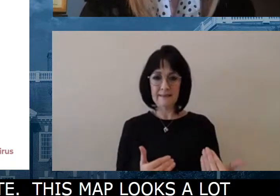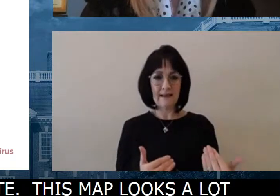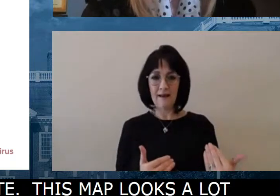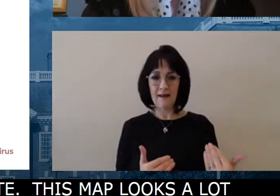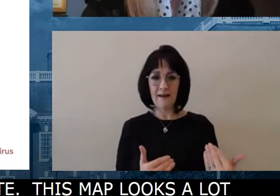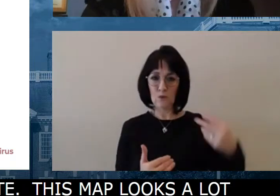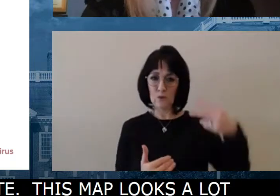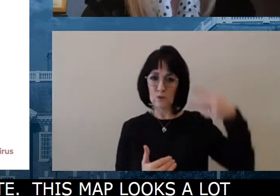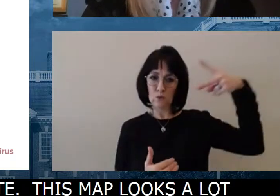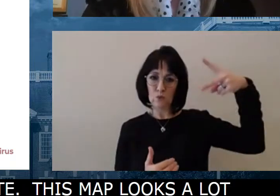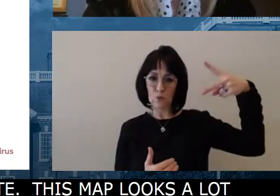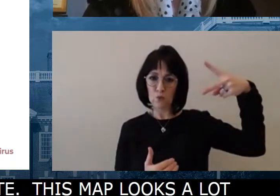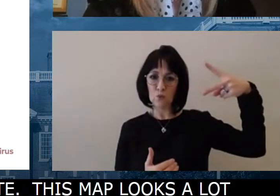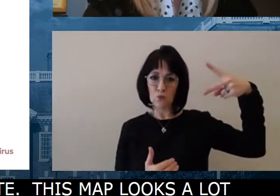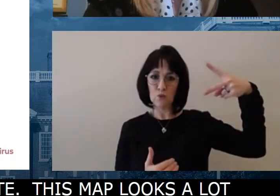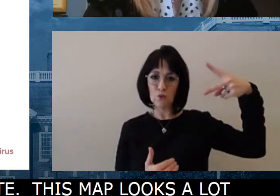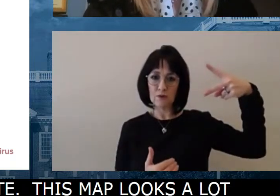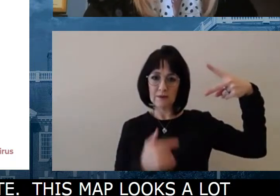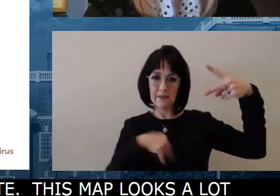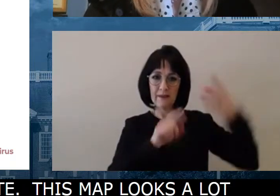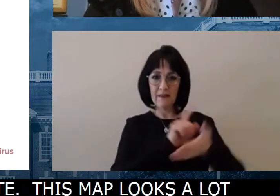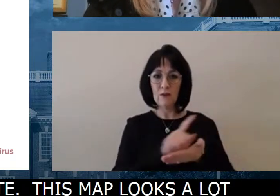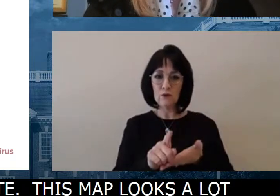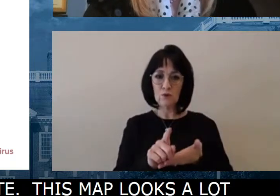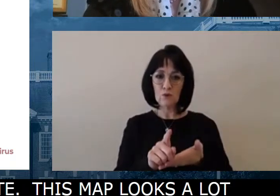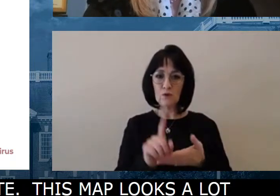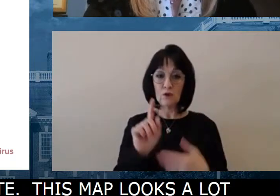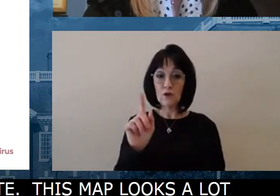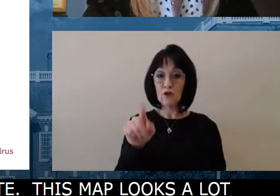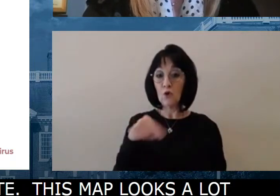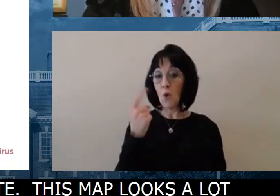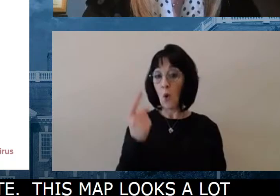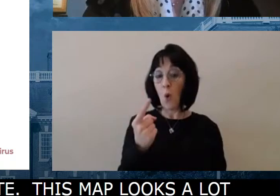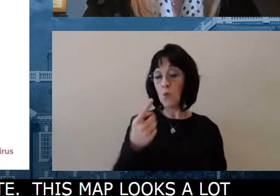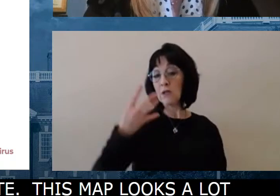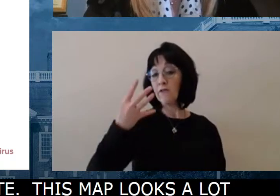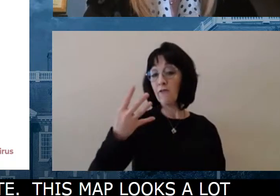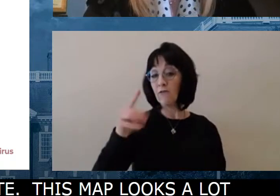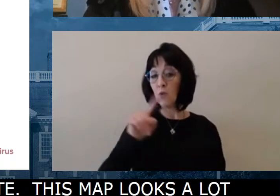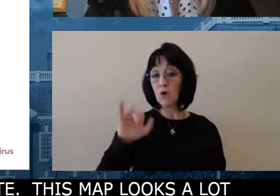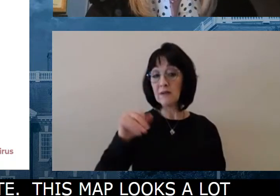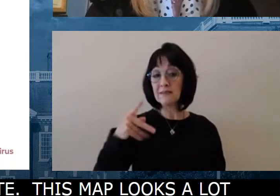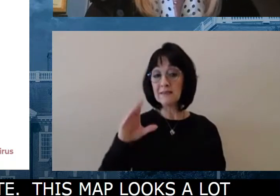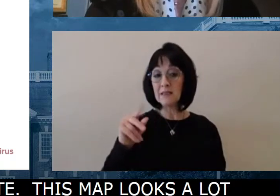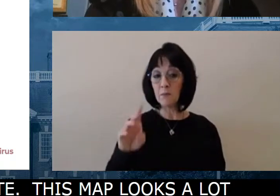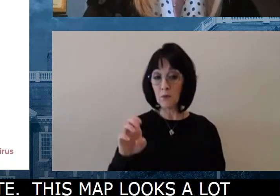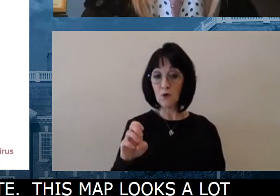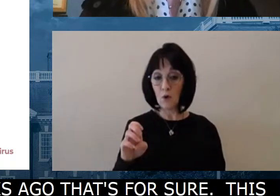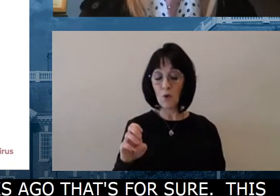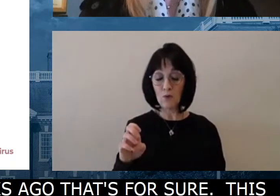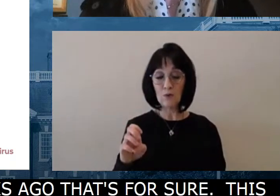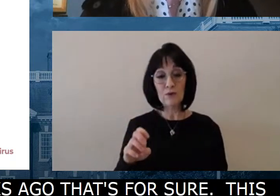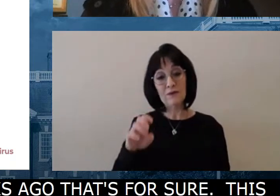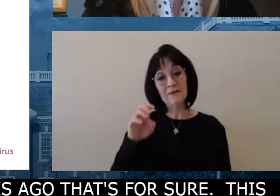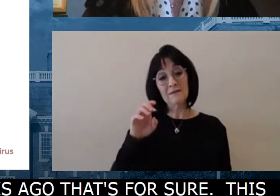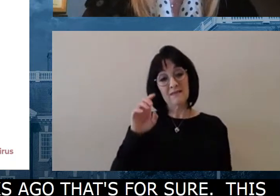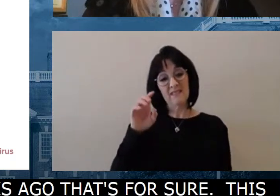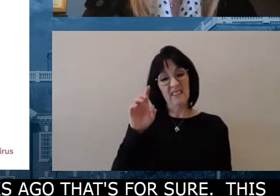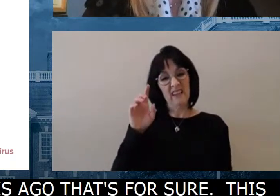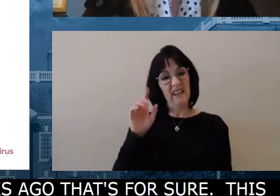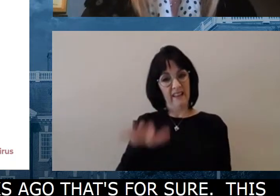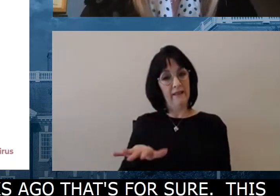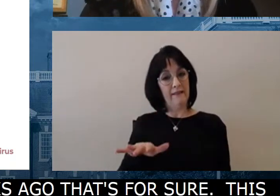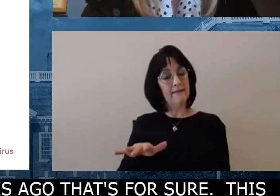fall. And this week, we only have 4 zip codes which meet that criteria of area